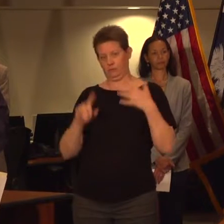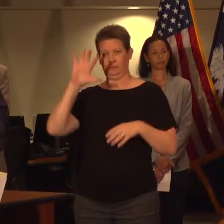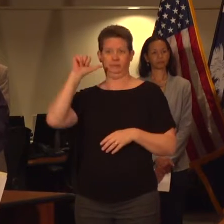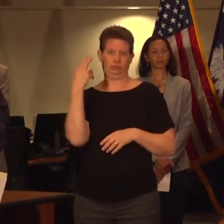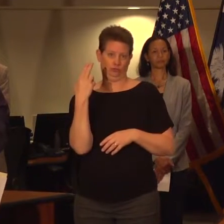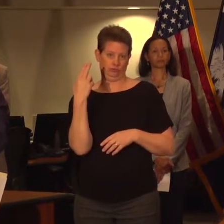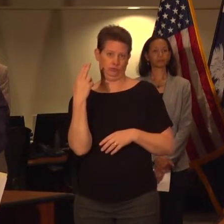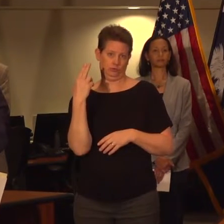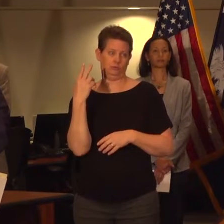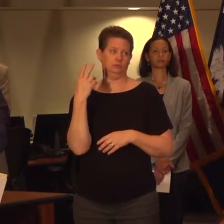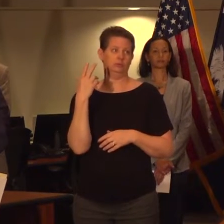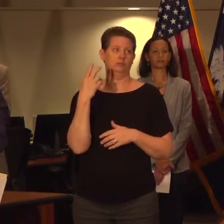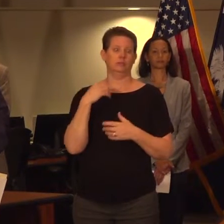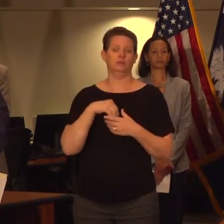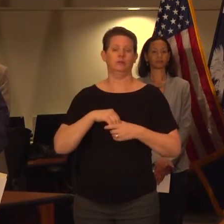the